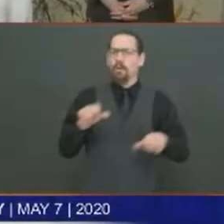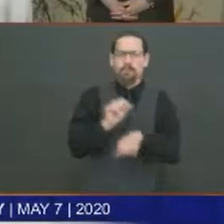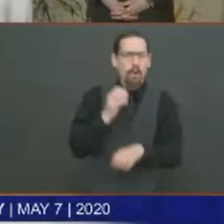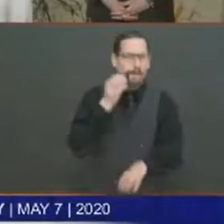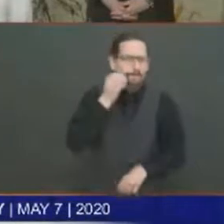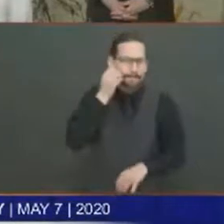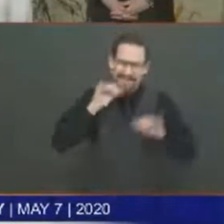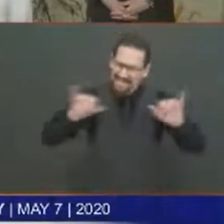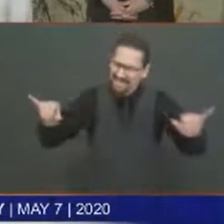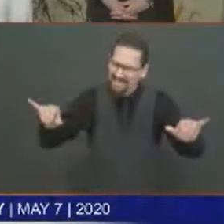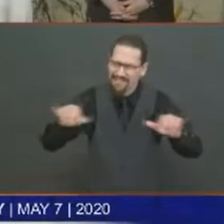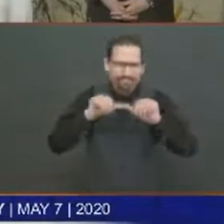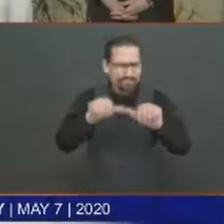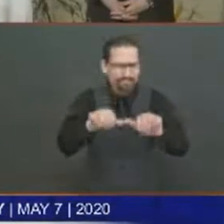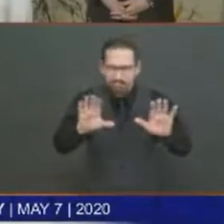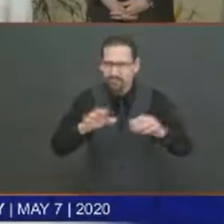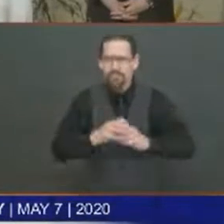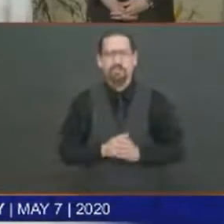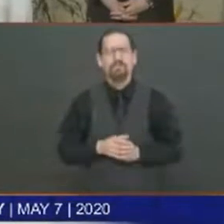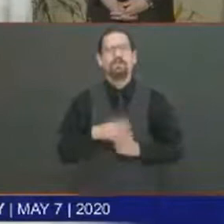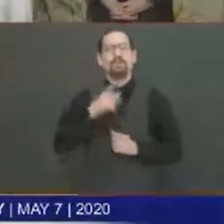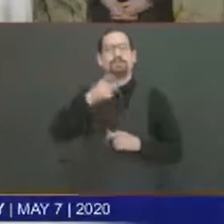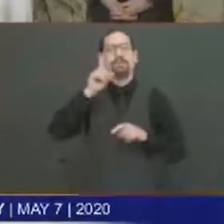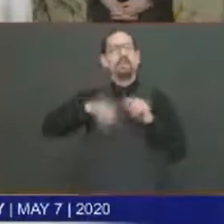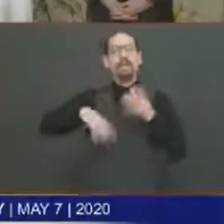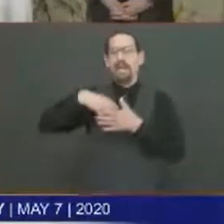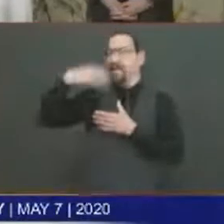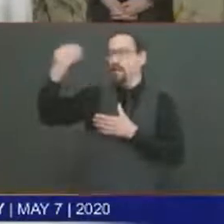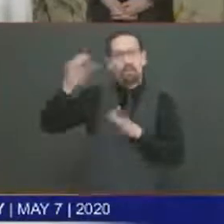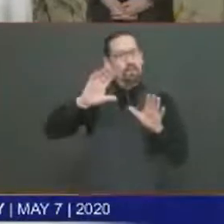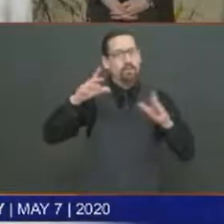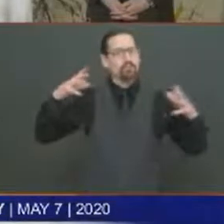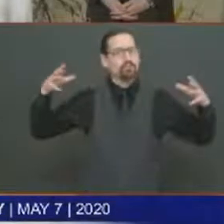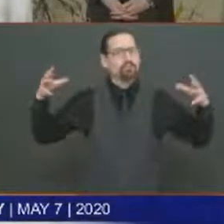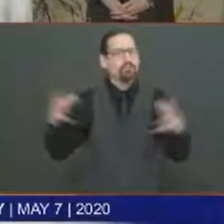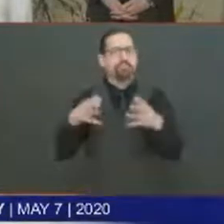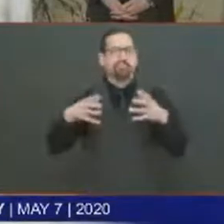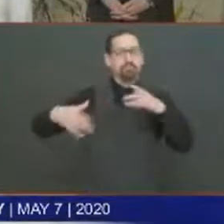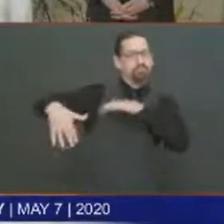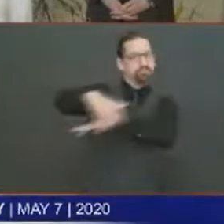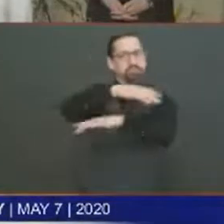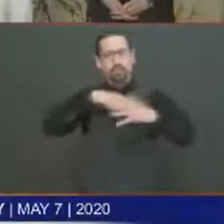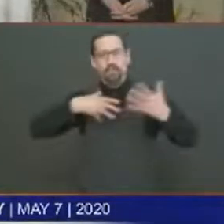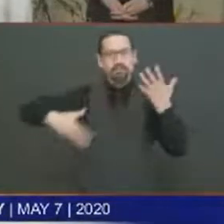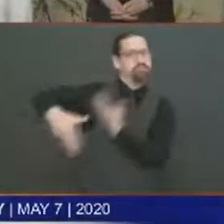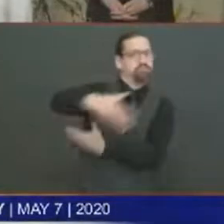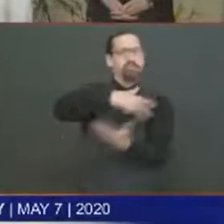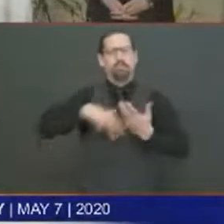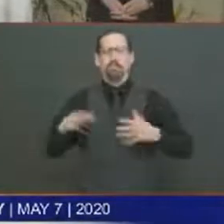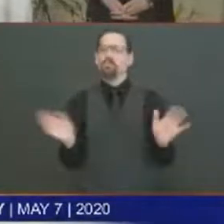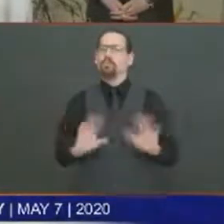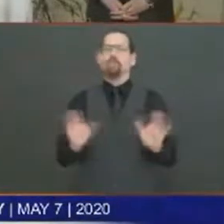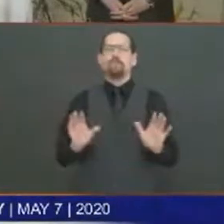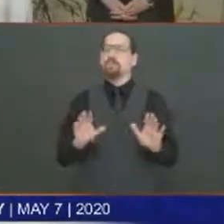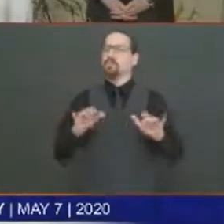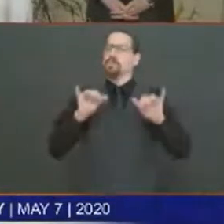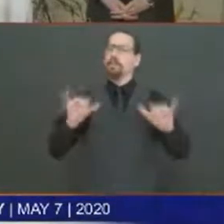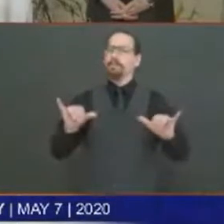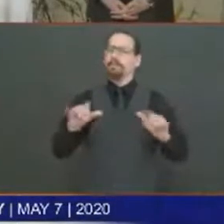to congregate. We still have to keep 6 feet apart from one another. It won't be visibly much different.